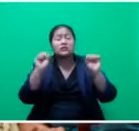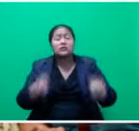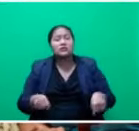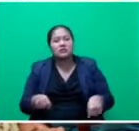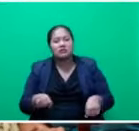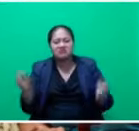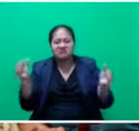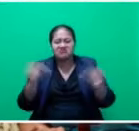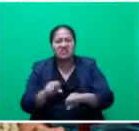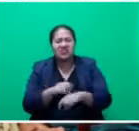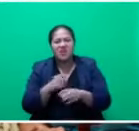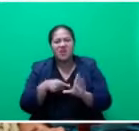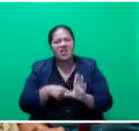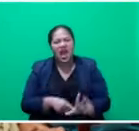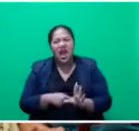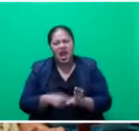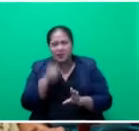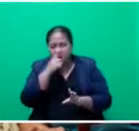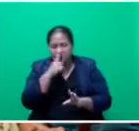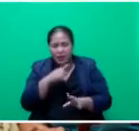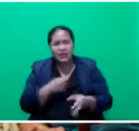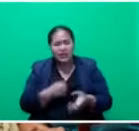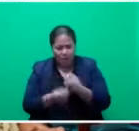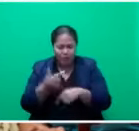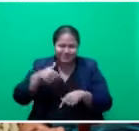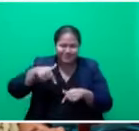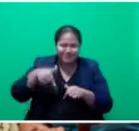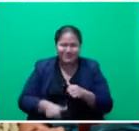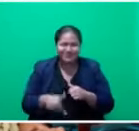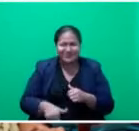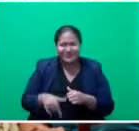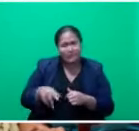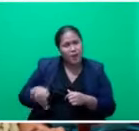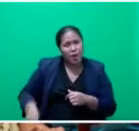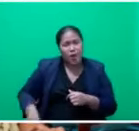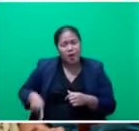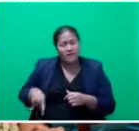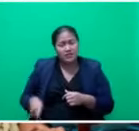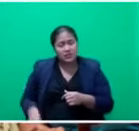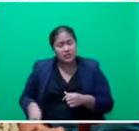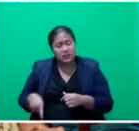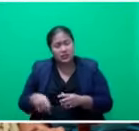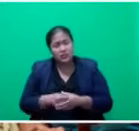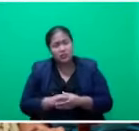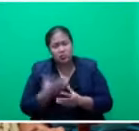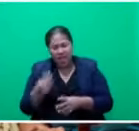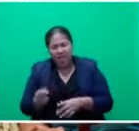have deepening poverty. Our cherished public institutions, the public service, the police,